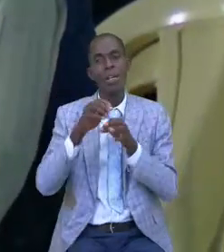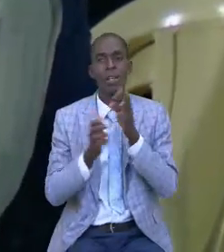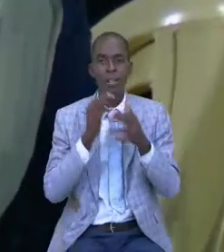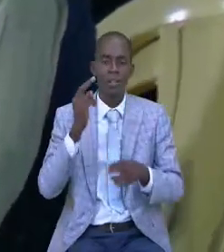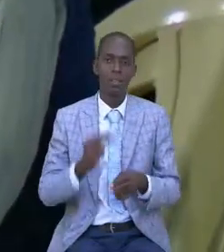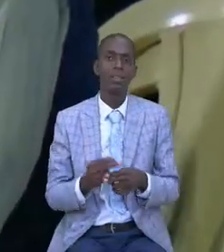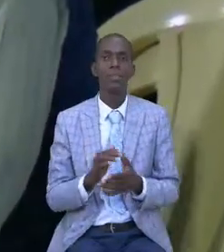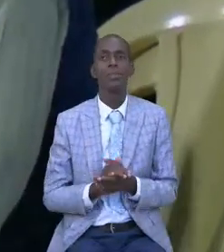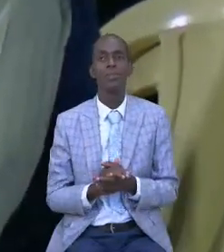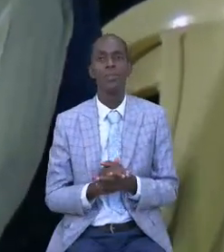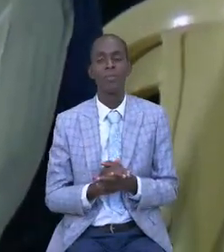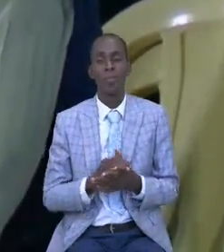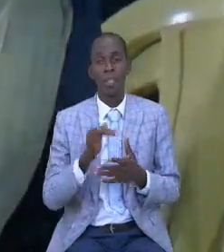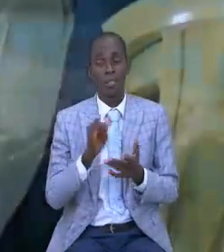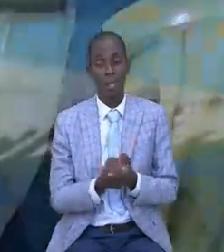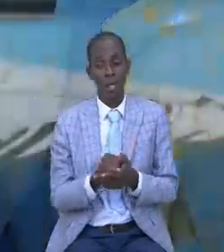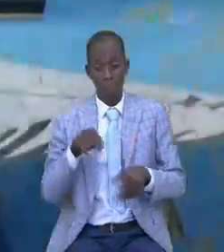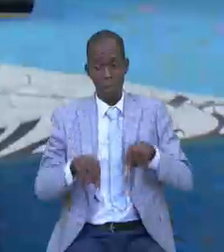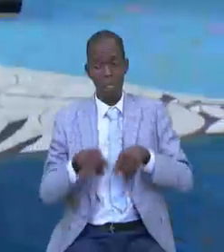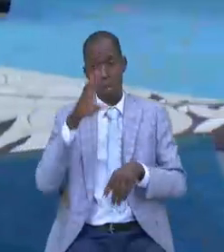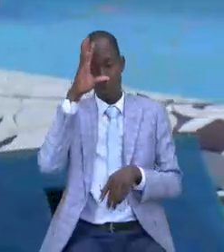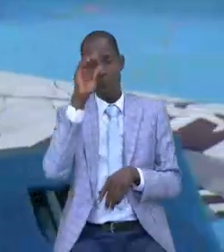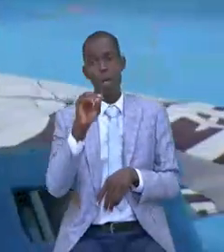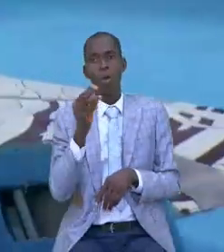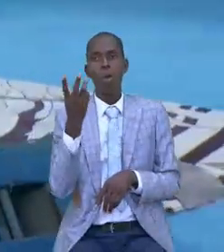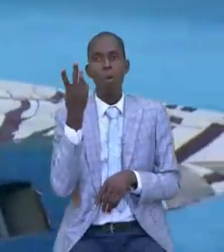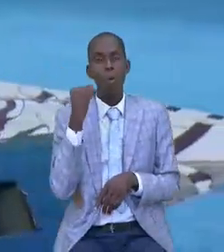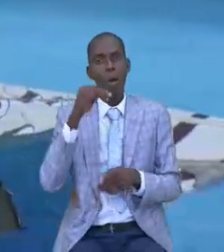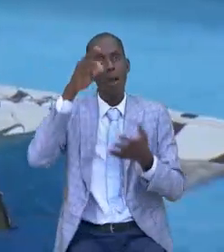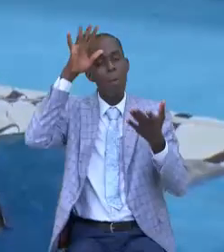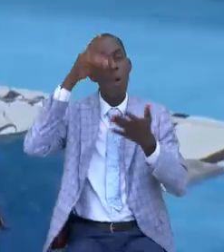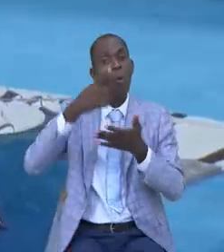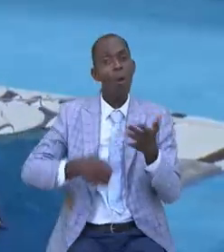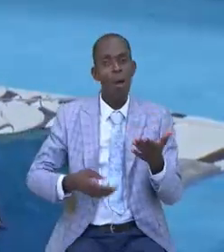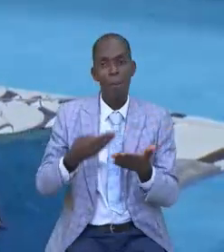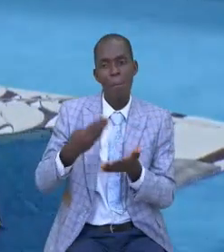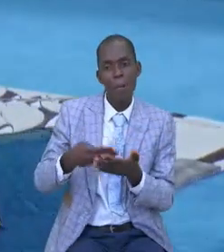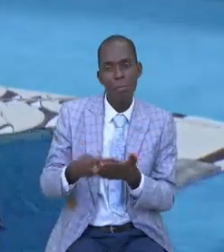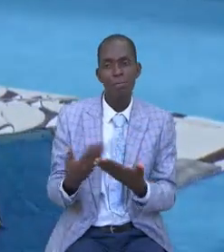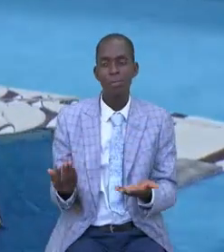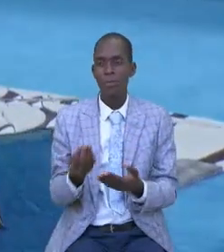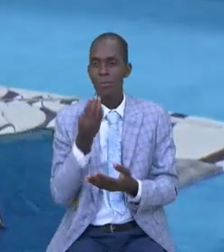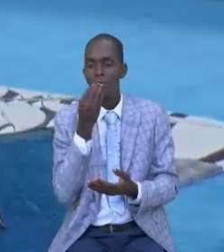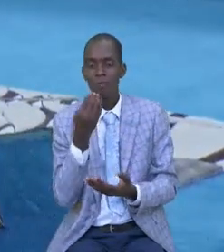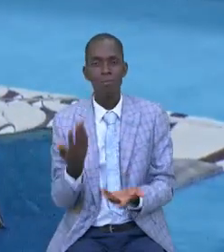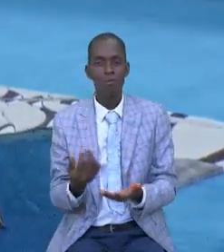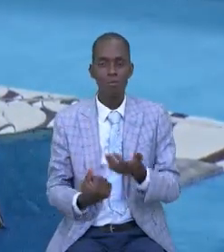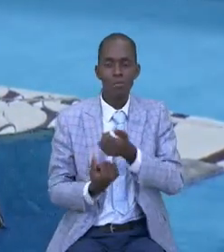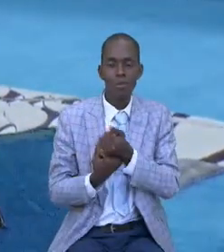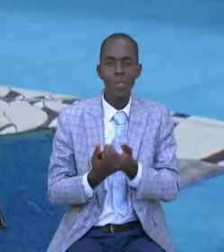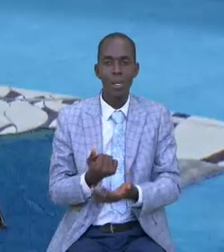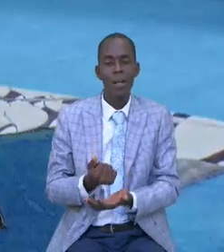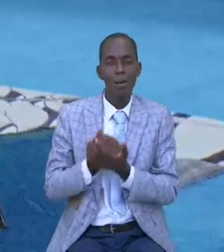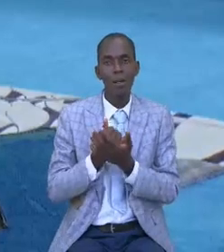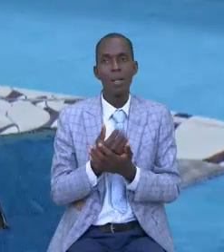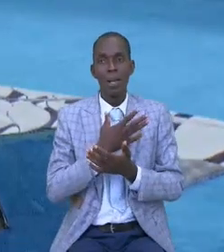The man was expecting alms And then the name of